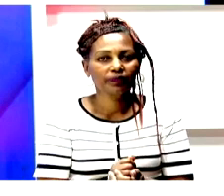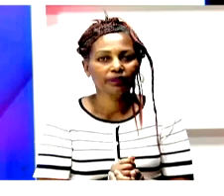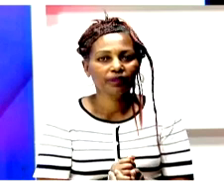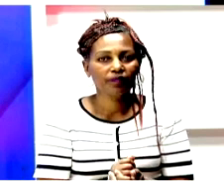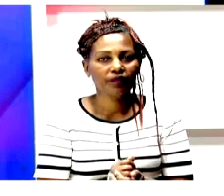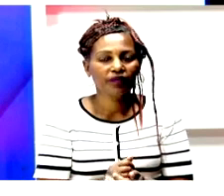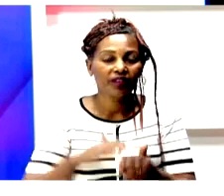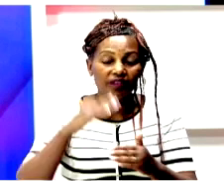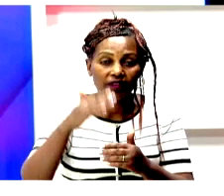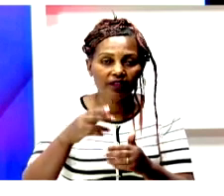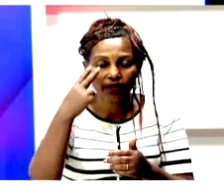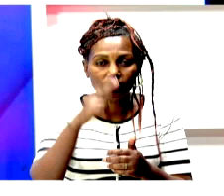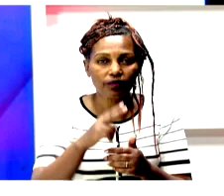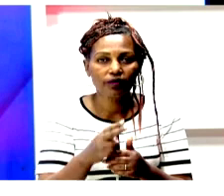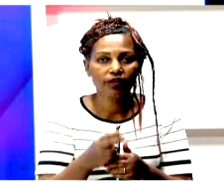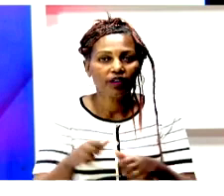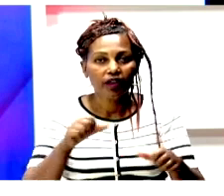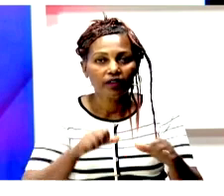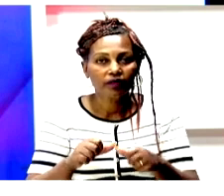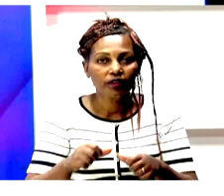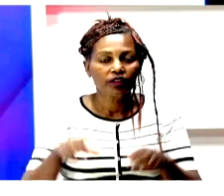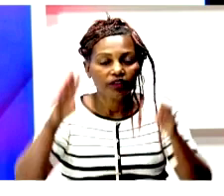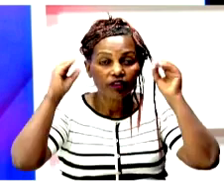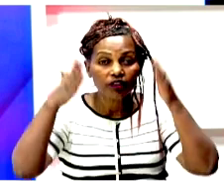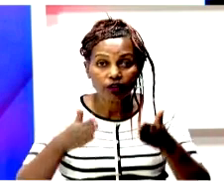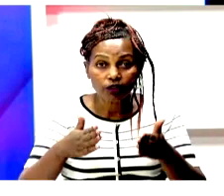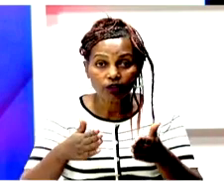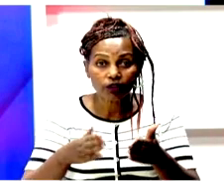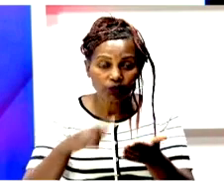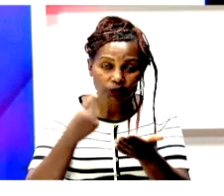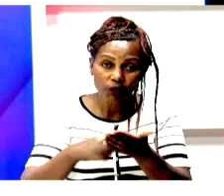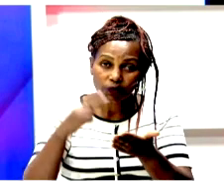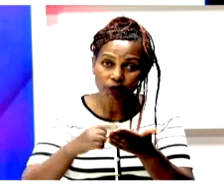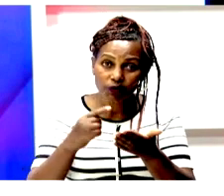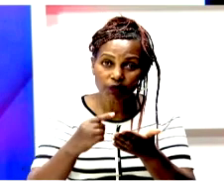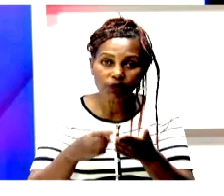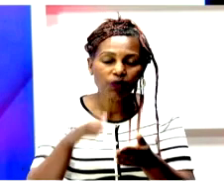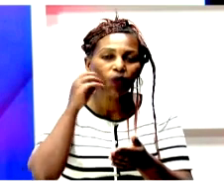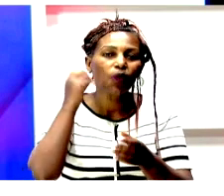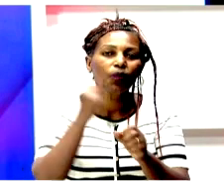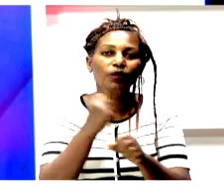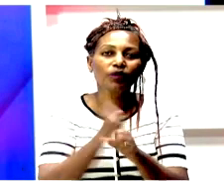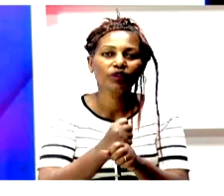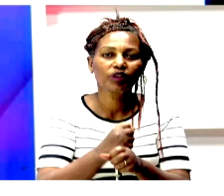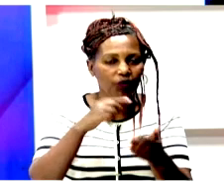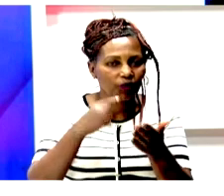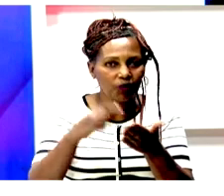Active voice given is teachers corrected homework. Teachers corrected